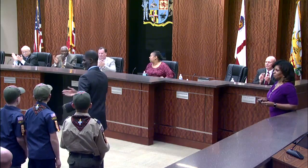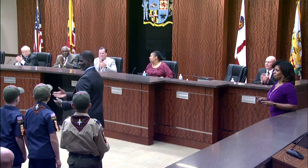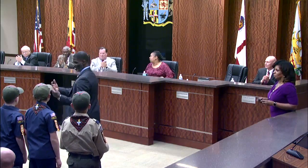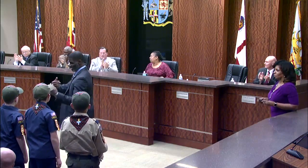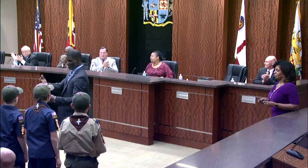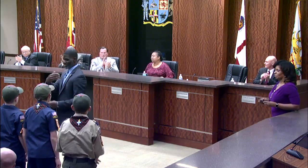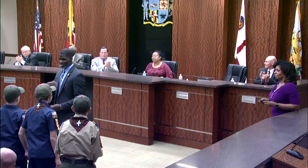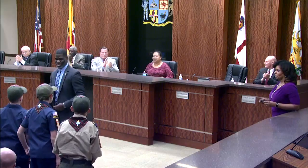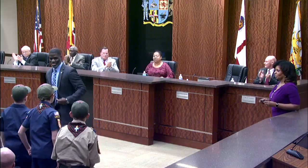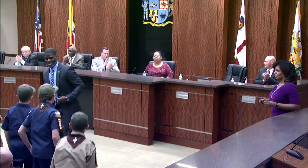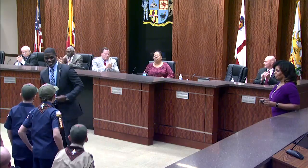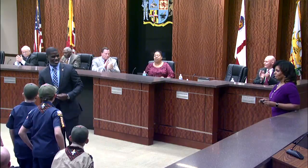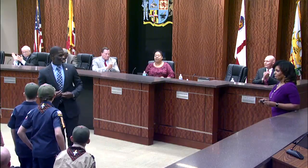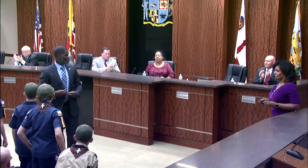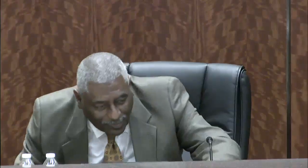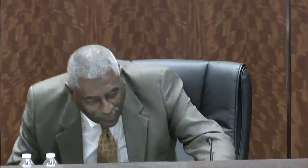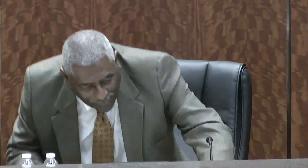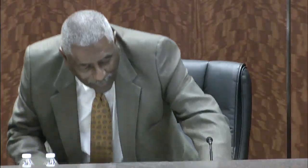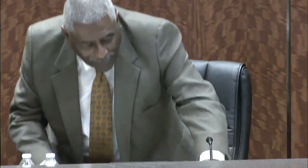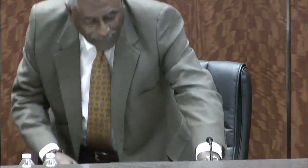Turn down, put their hands.